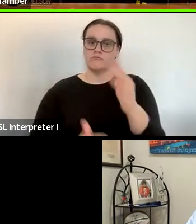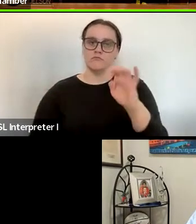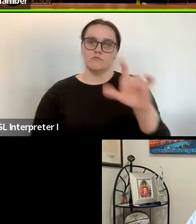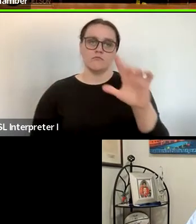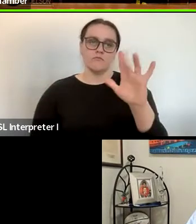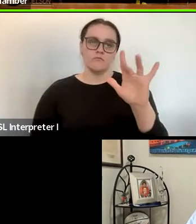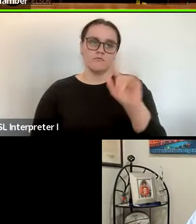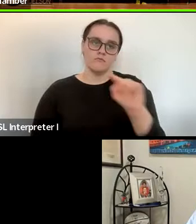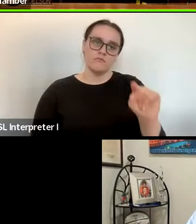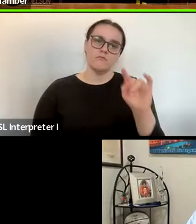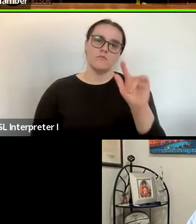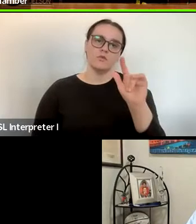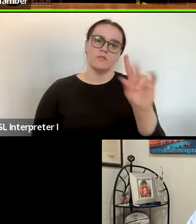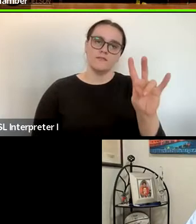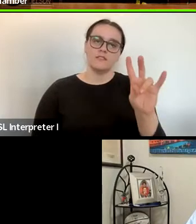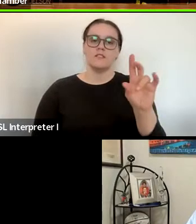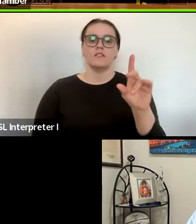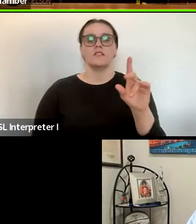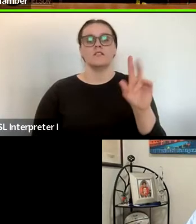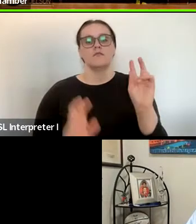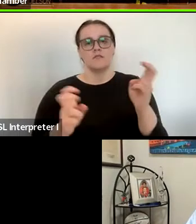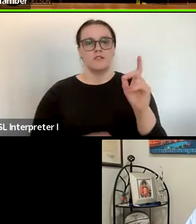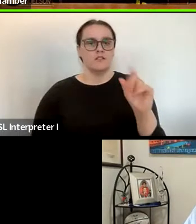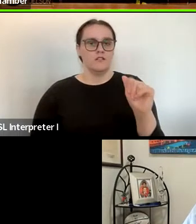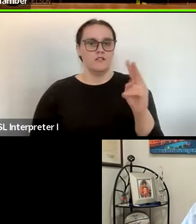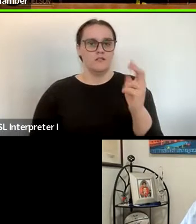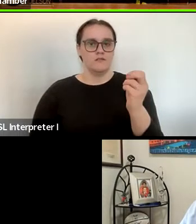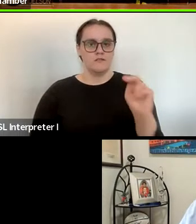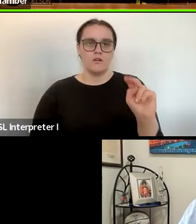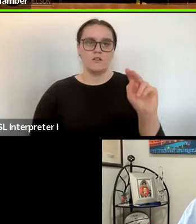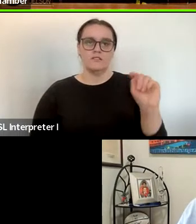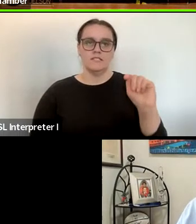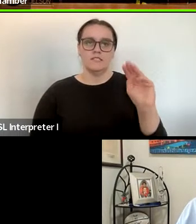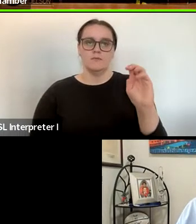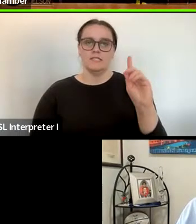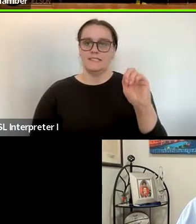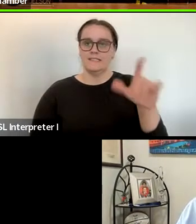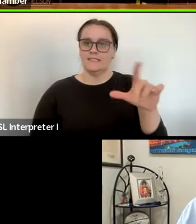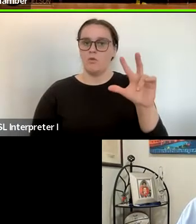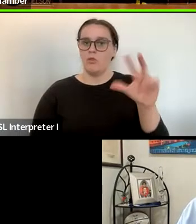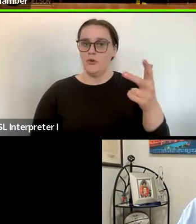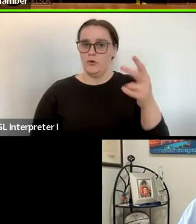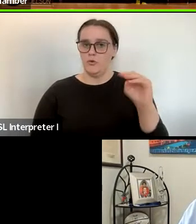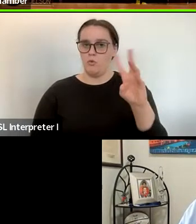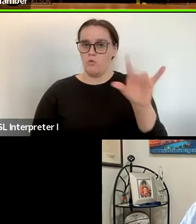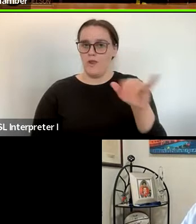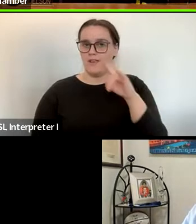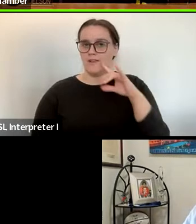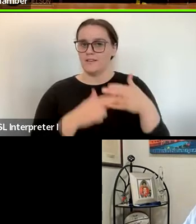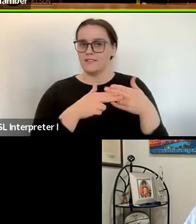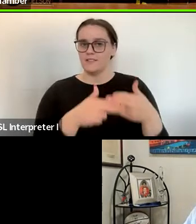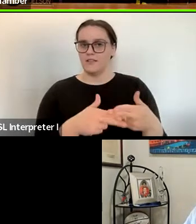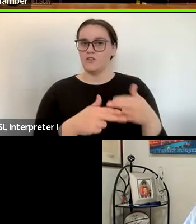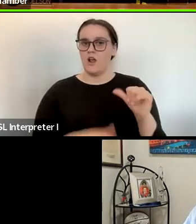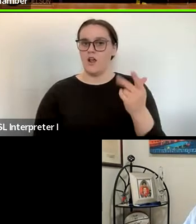the Devon T. McNeil III Way Designation Act of 2023. This